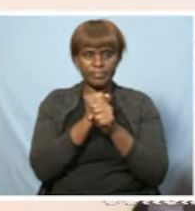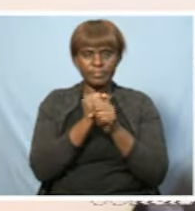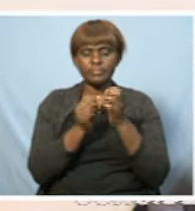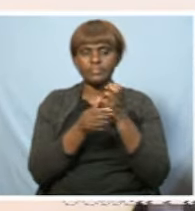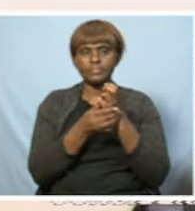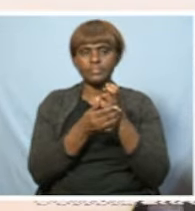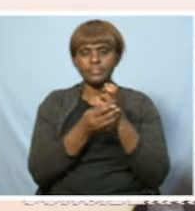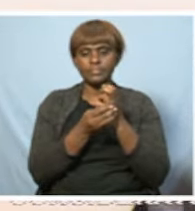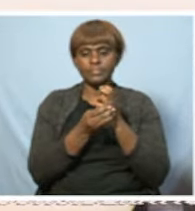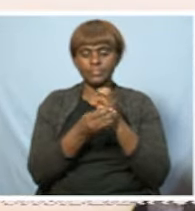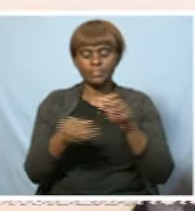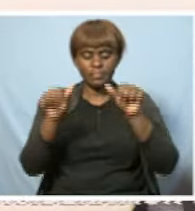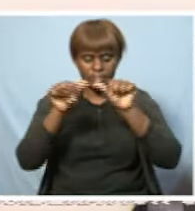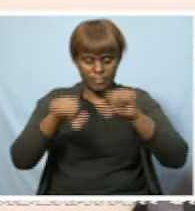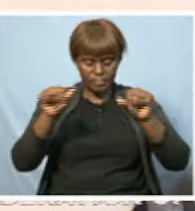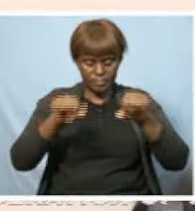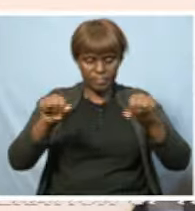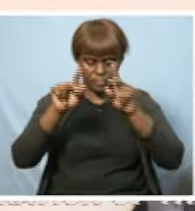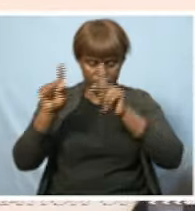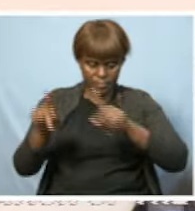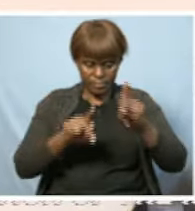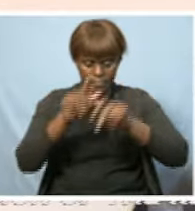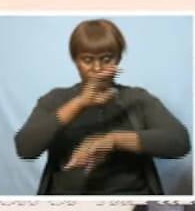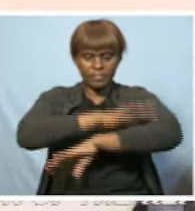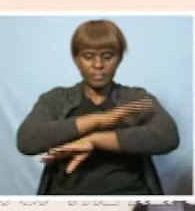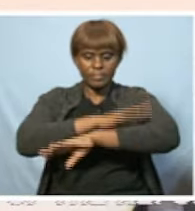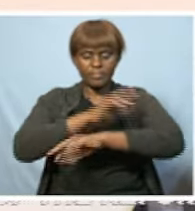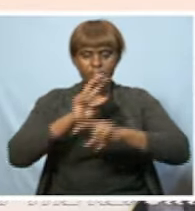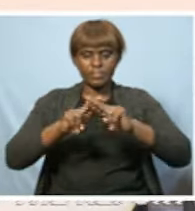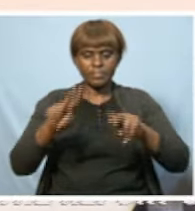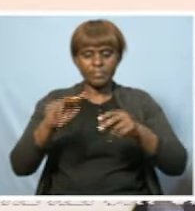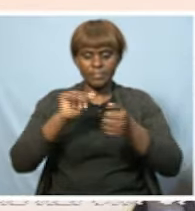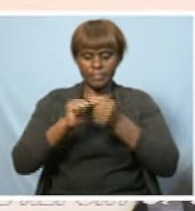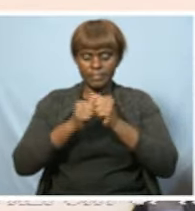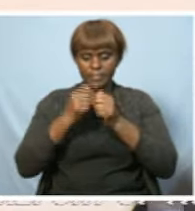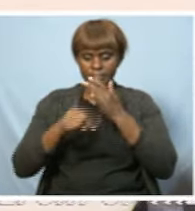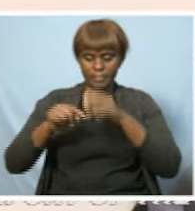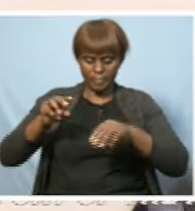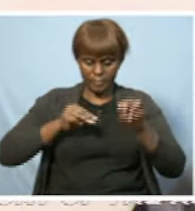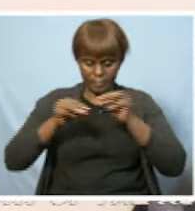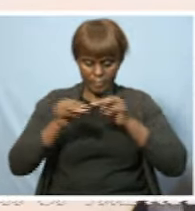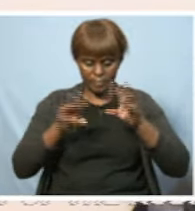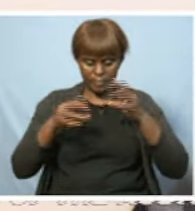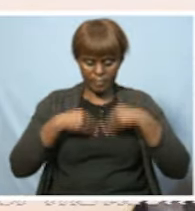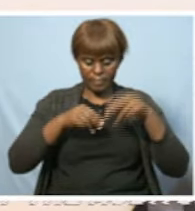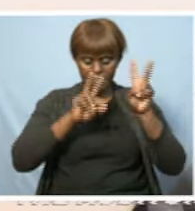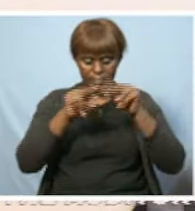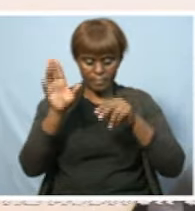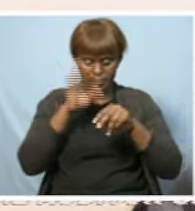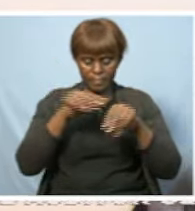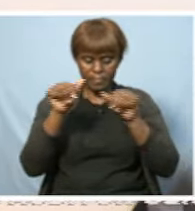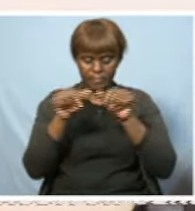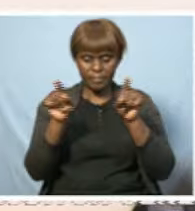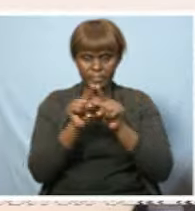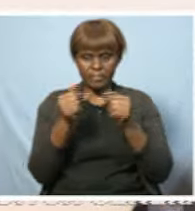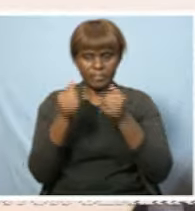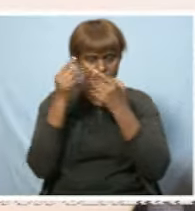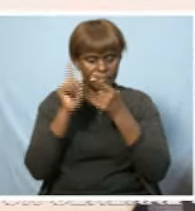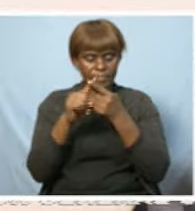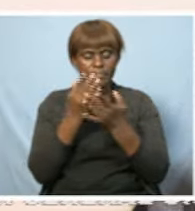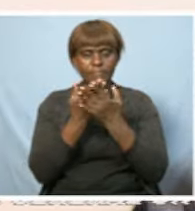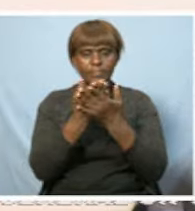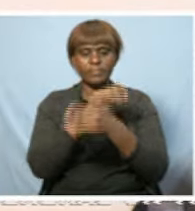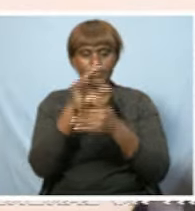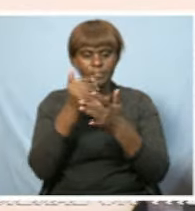On the analysis on performance of desks, Chair, cause of query, management acknowledges the observation of the auditor and wishes to submit that all